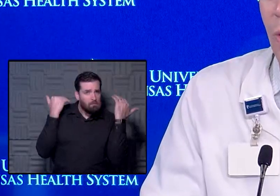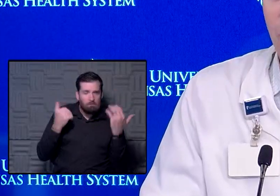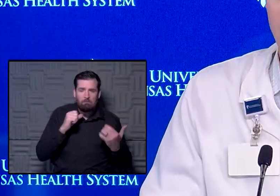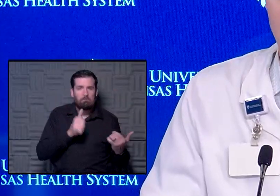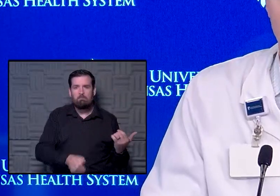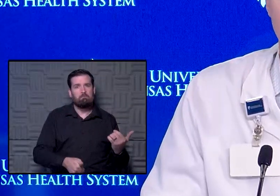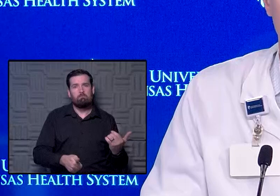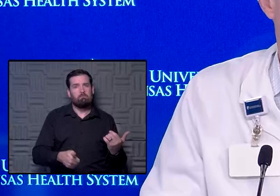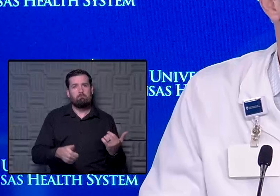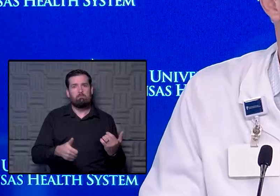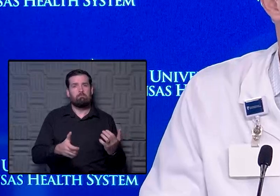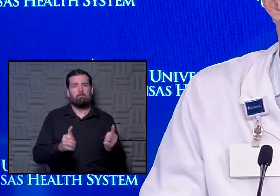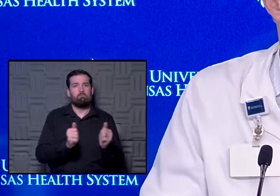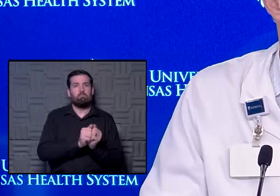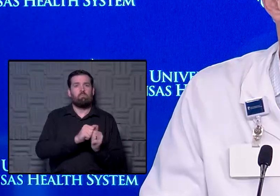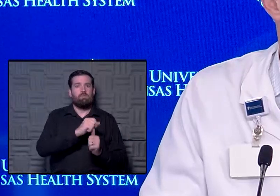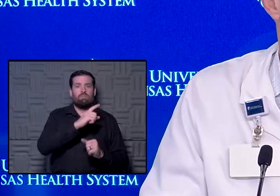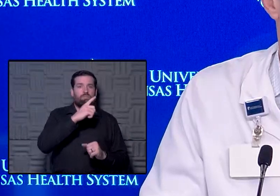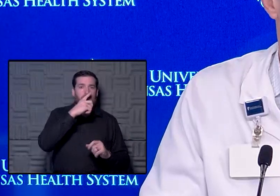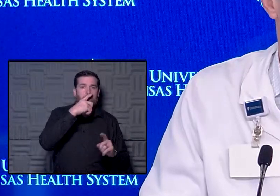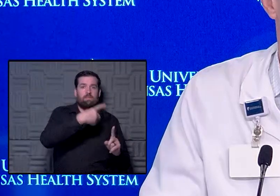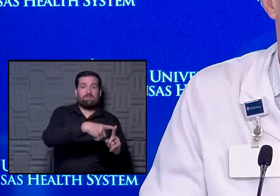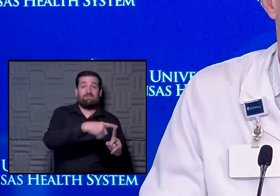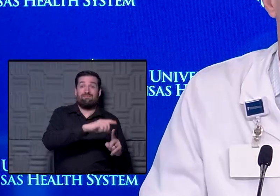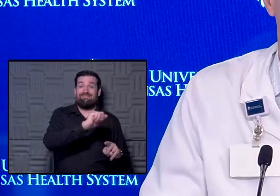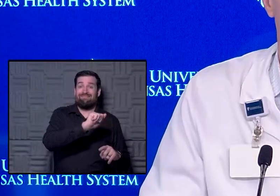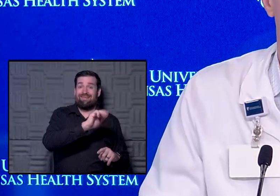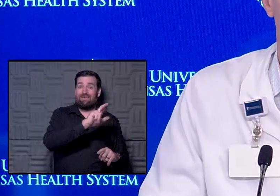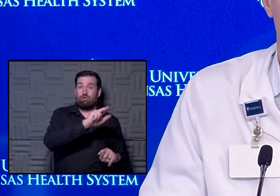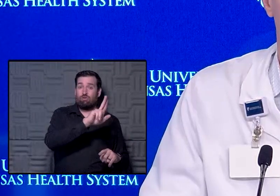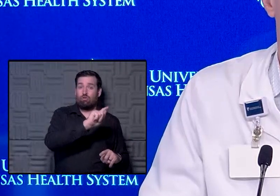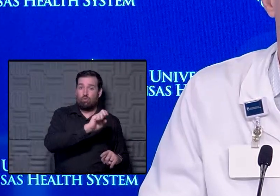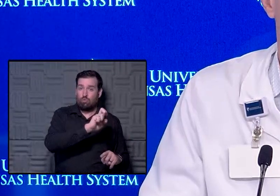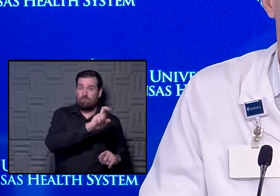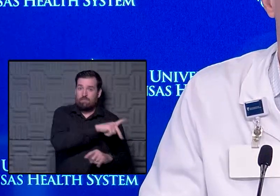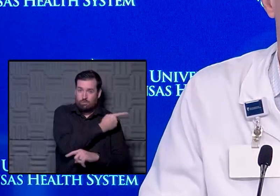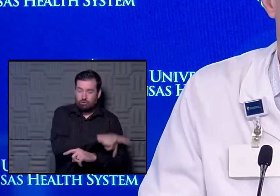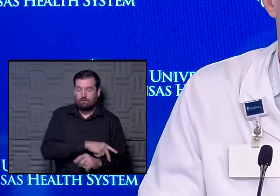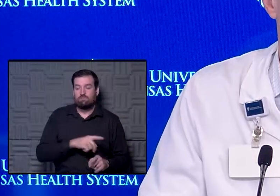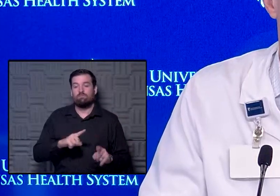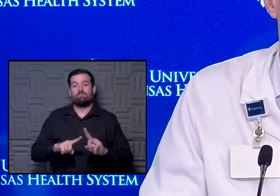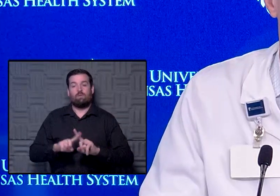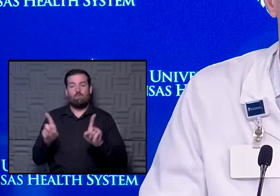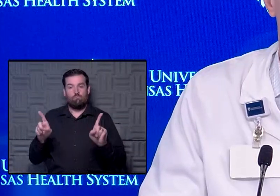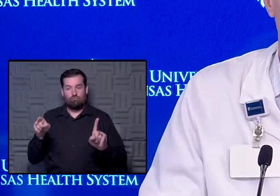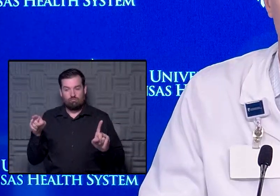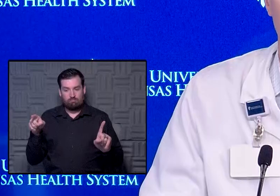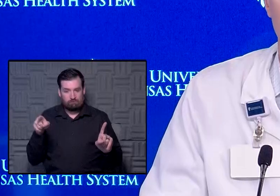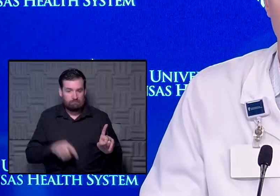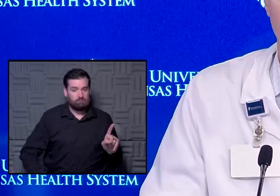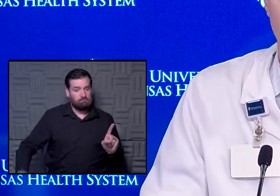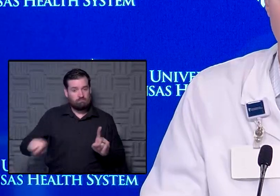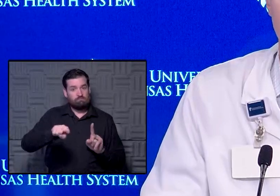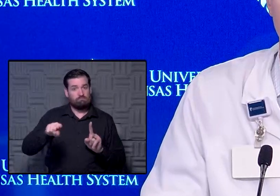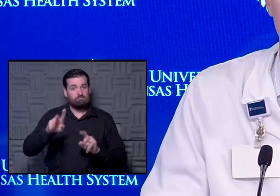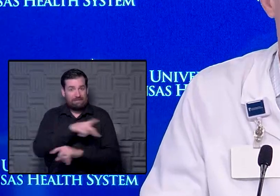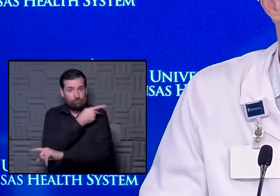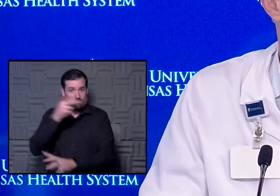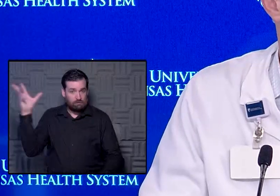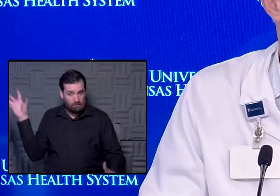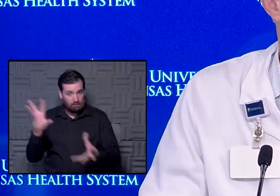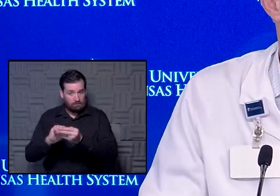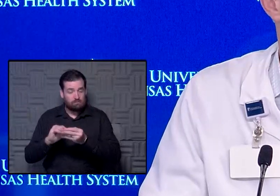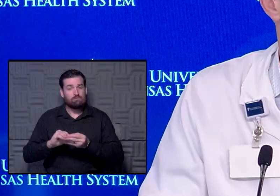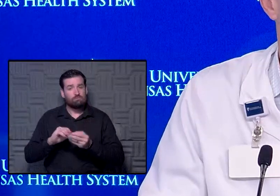with COVID-positive acutely ill patients, but that the strain that the patients that are positive and are here is creating